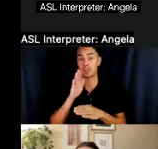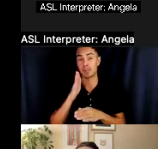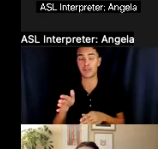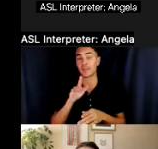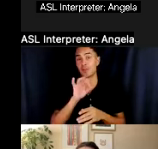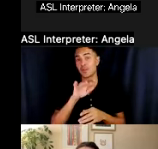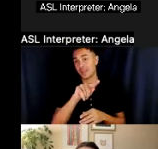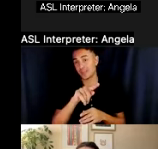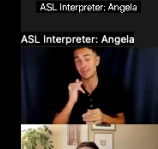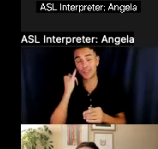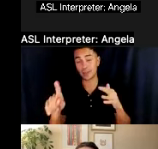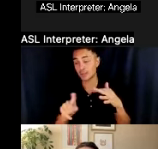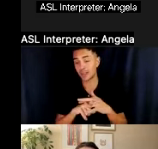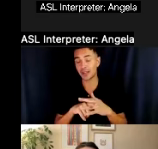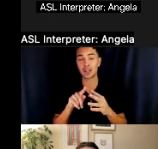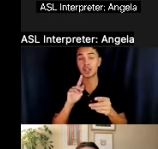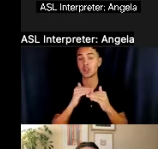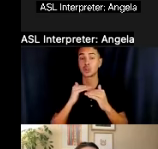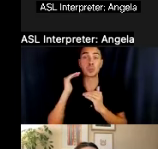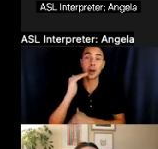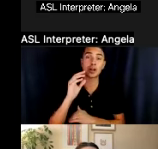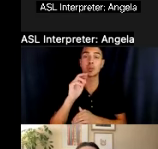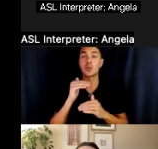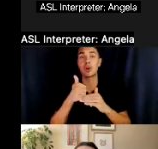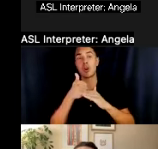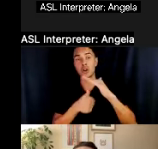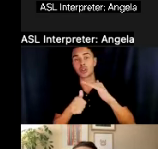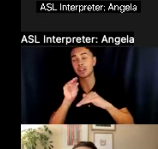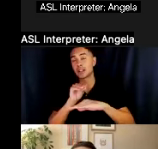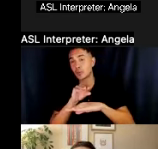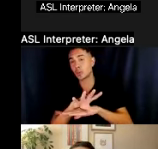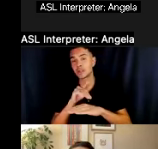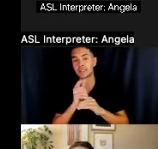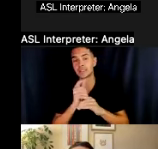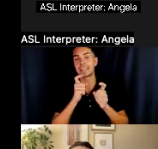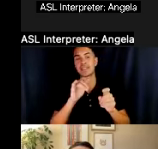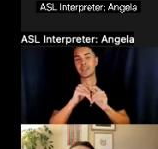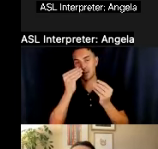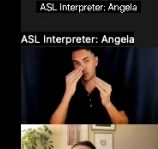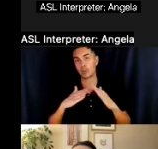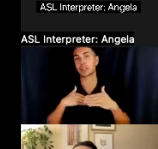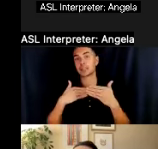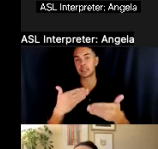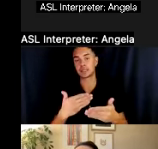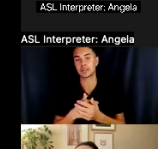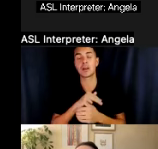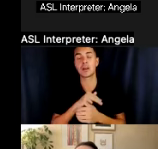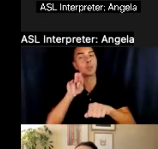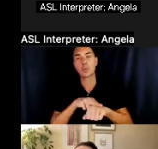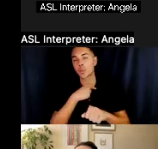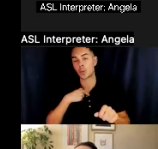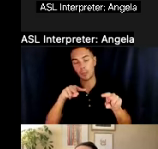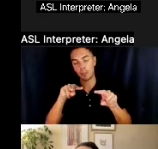they appear to be too intoxicated or under the influence to give that informed consent. So of course, we're monitoring